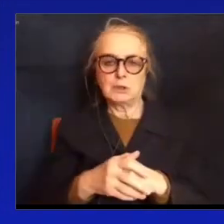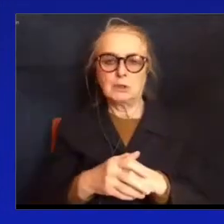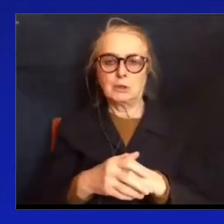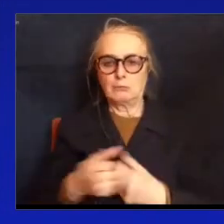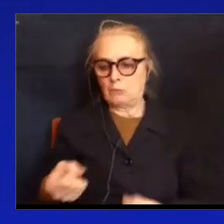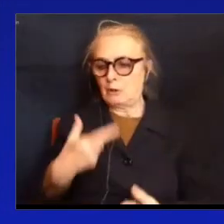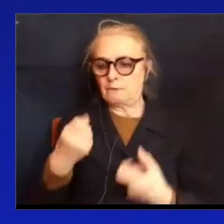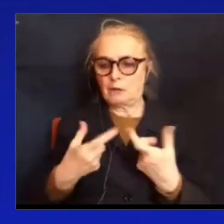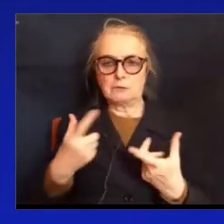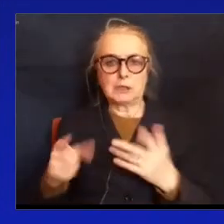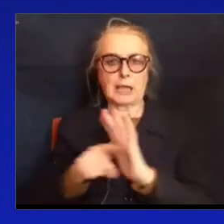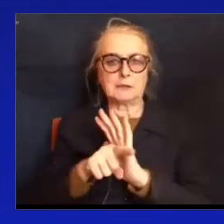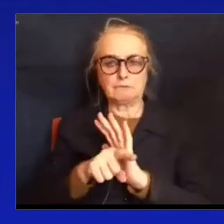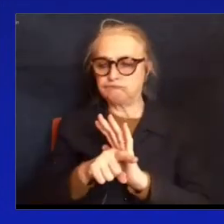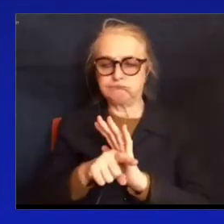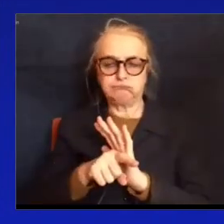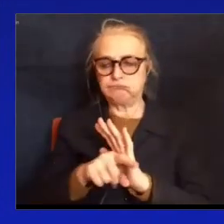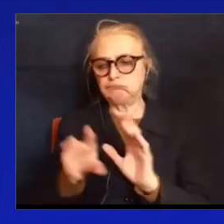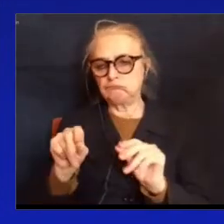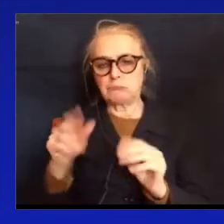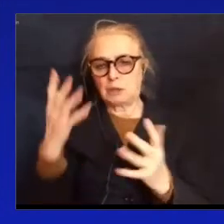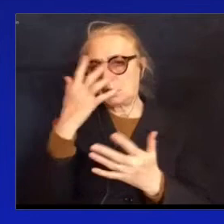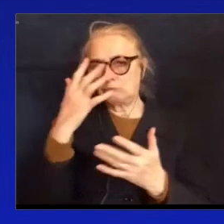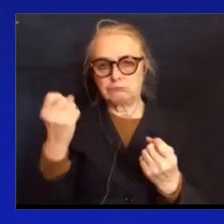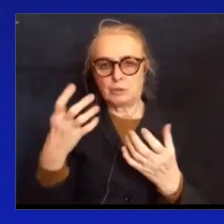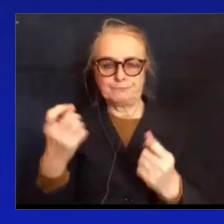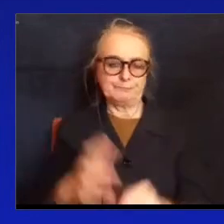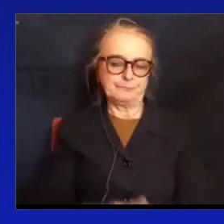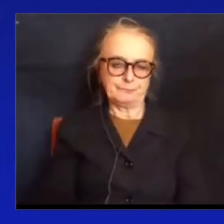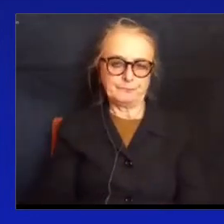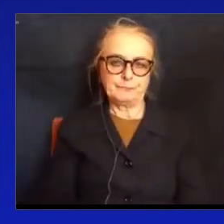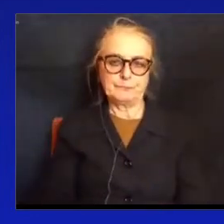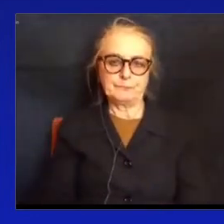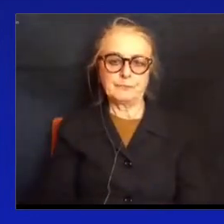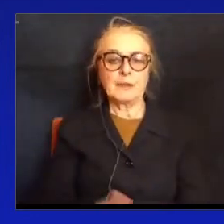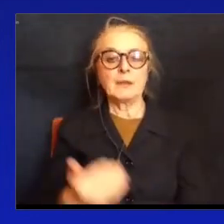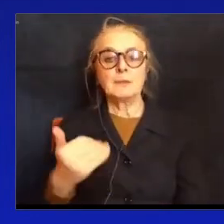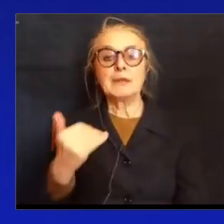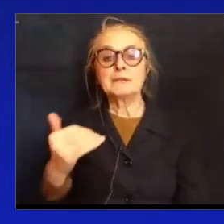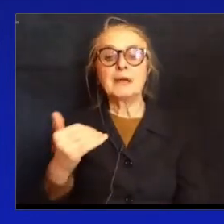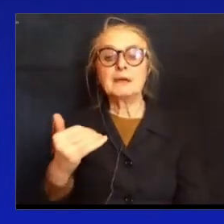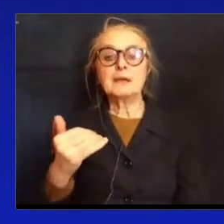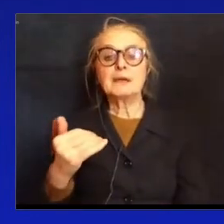Thank you very much. Moving on, we will go to Leah Larocque at CTV Ottawa.